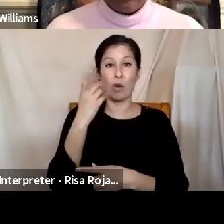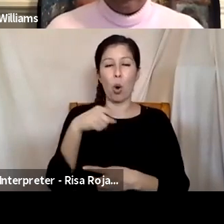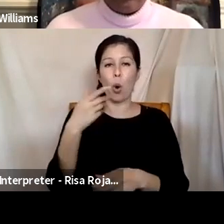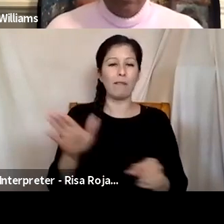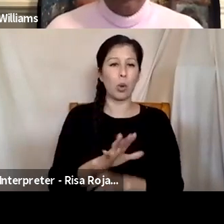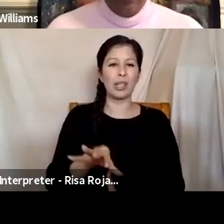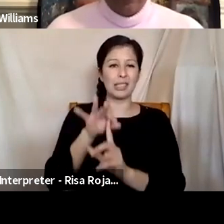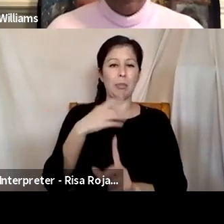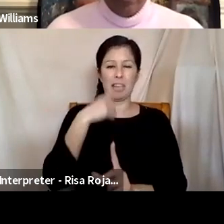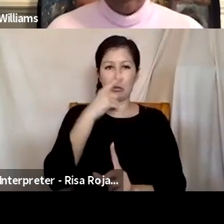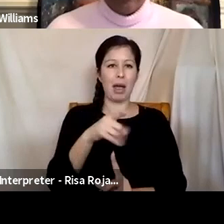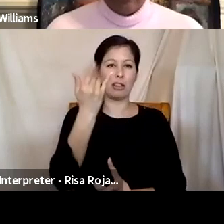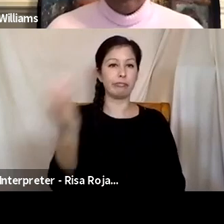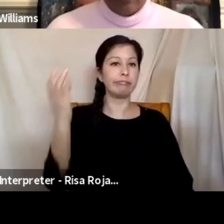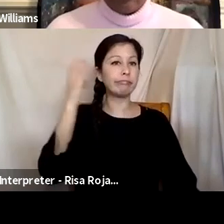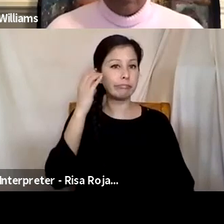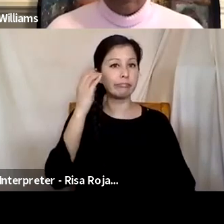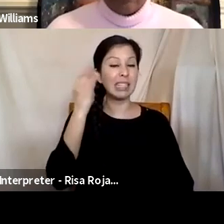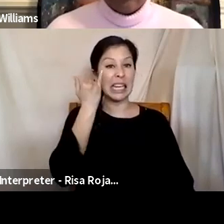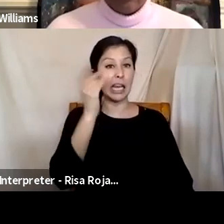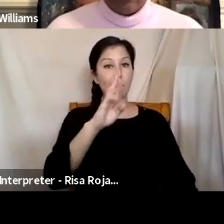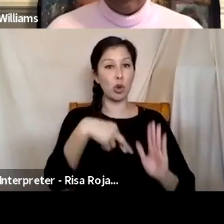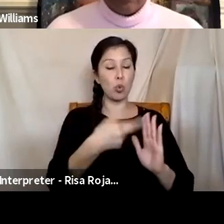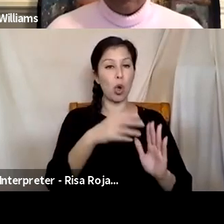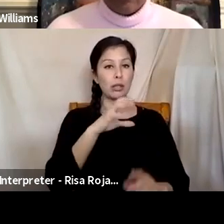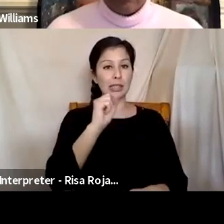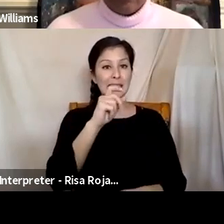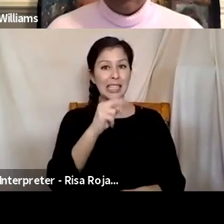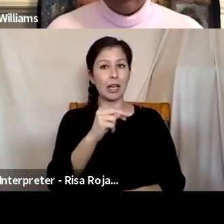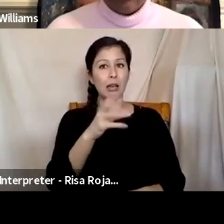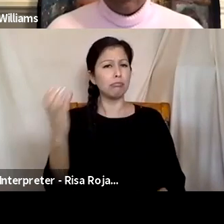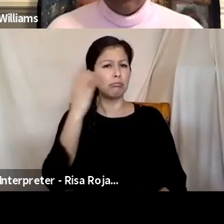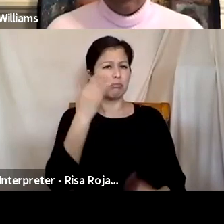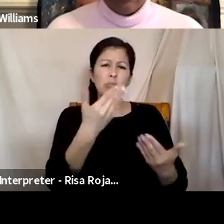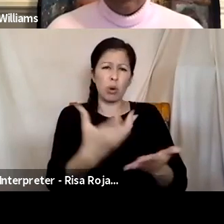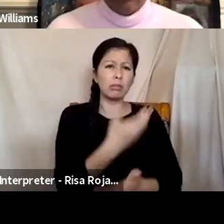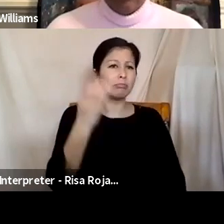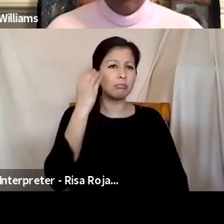exception. I say, if there's supposed to be a phone in the scene, please hold a phone.